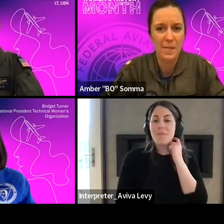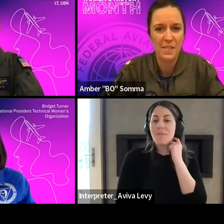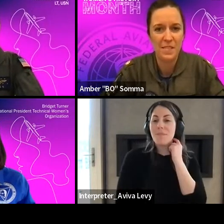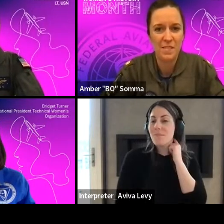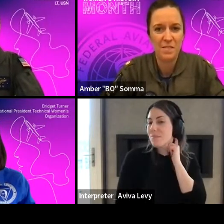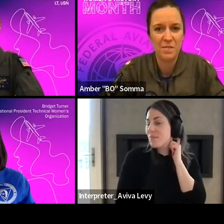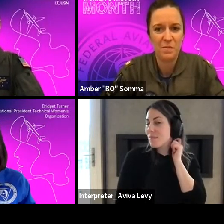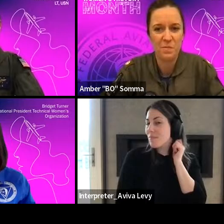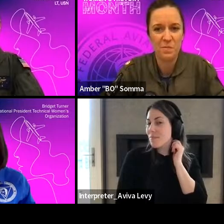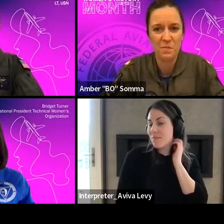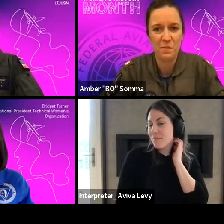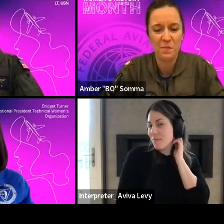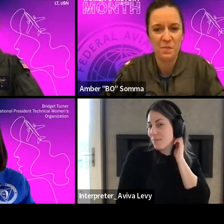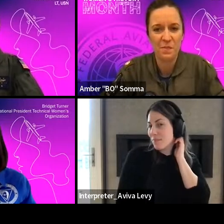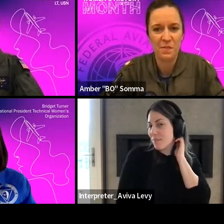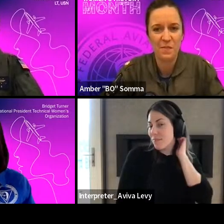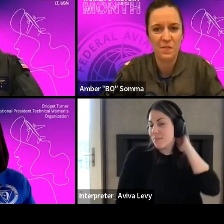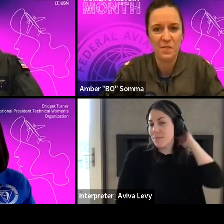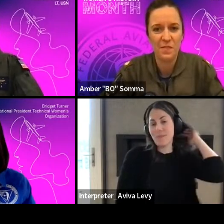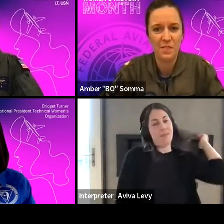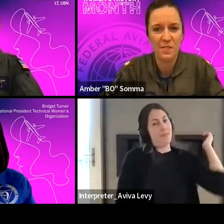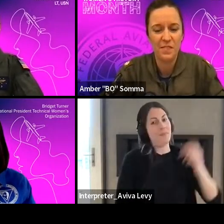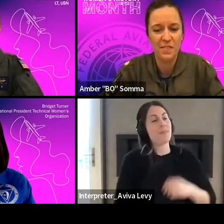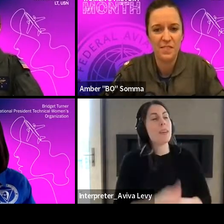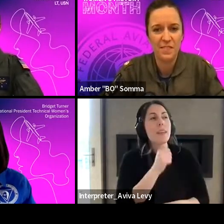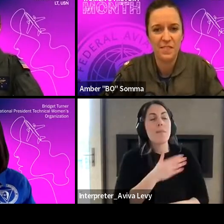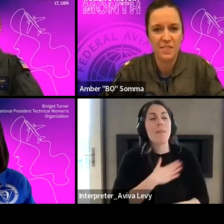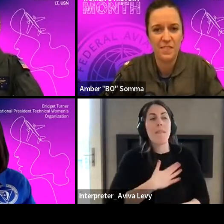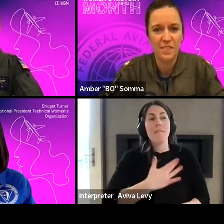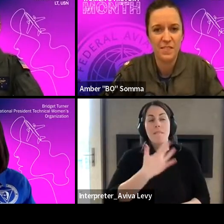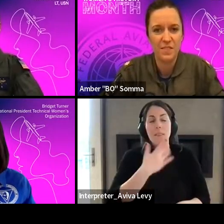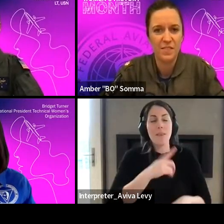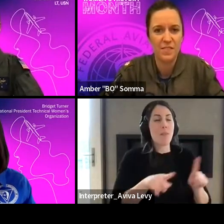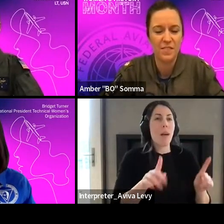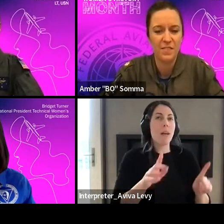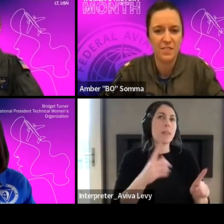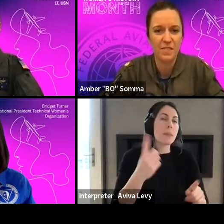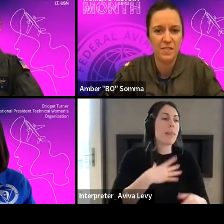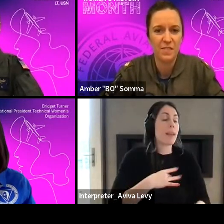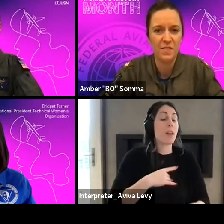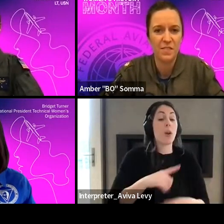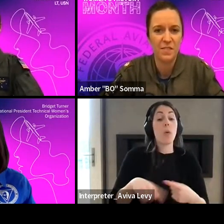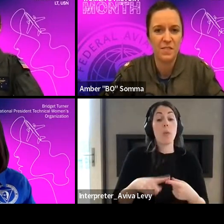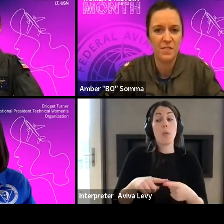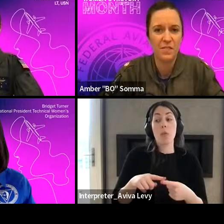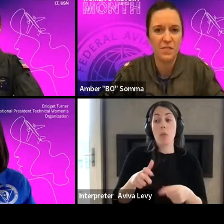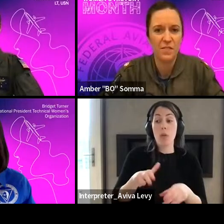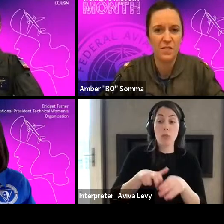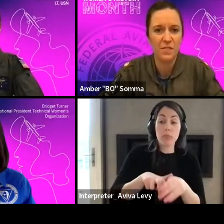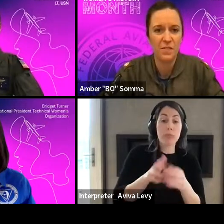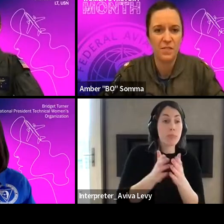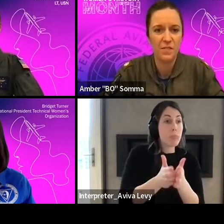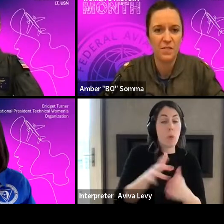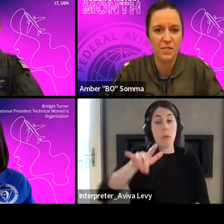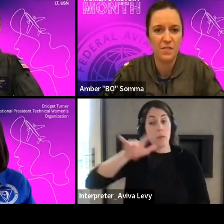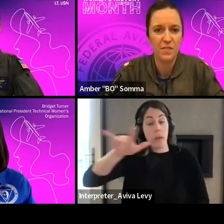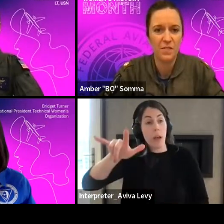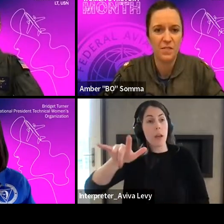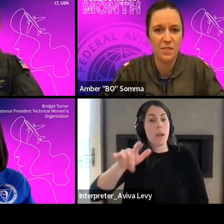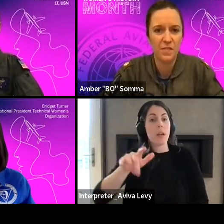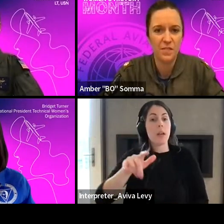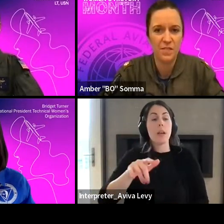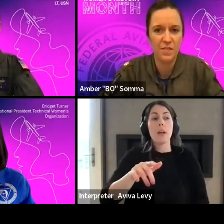Maybe not favorites, but when we're on the boat, so when we're on deployment, like books and music are pretty much a main source